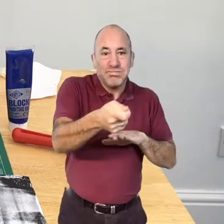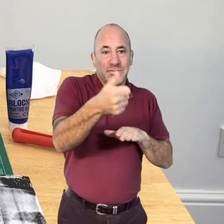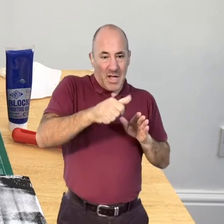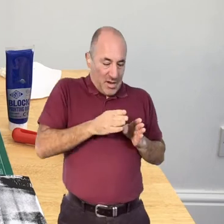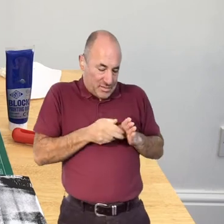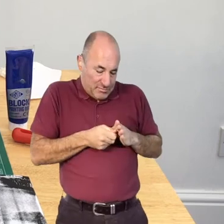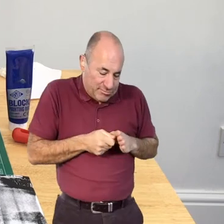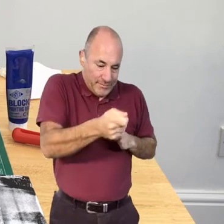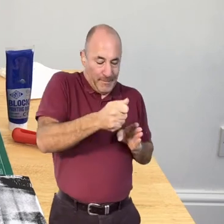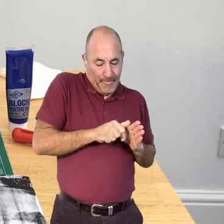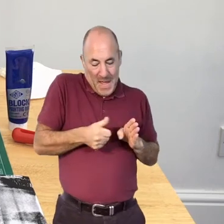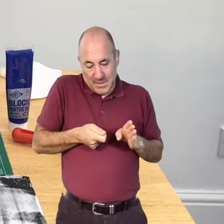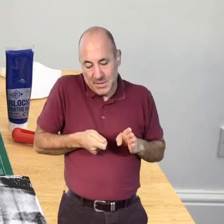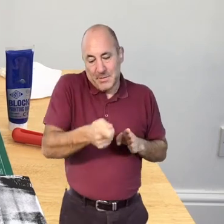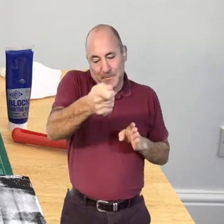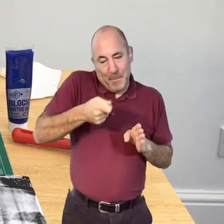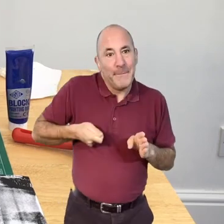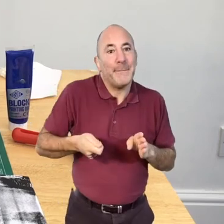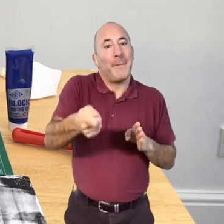roll on the back of your print,